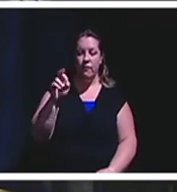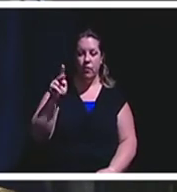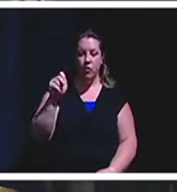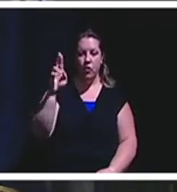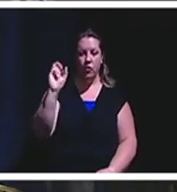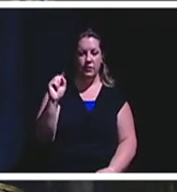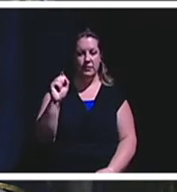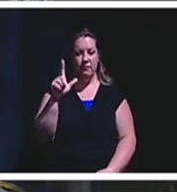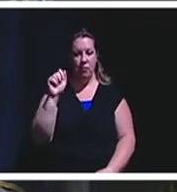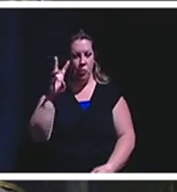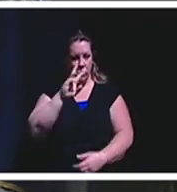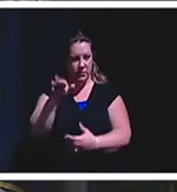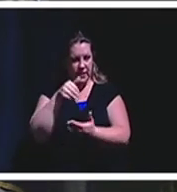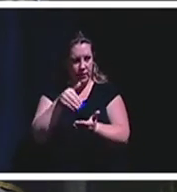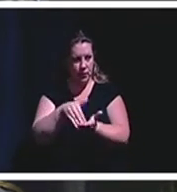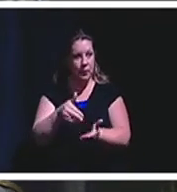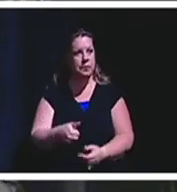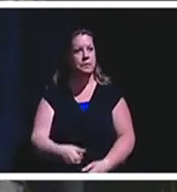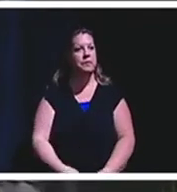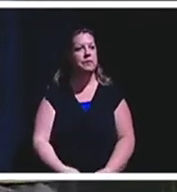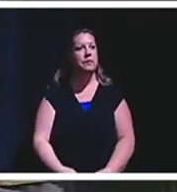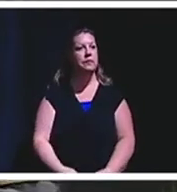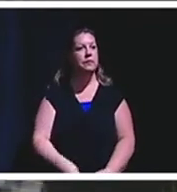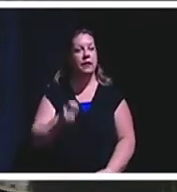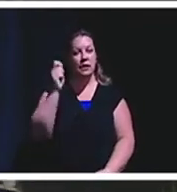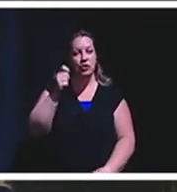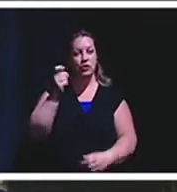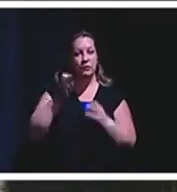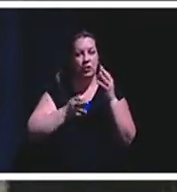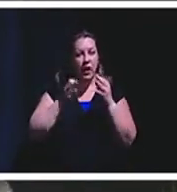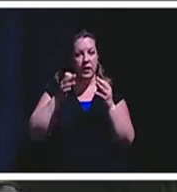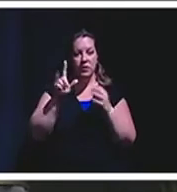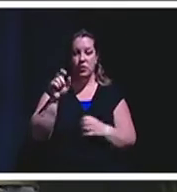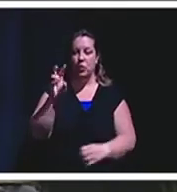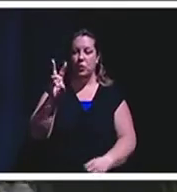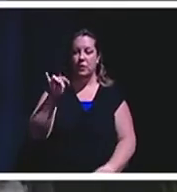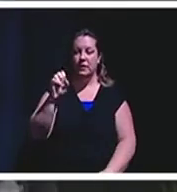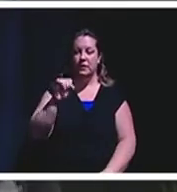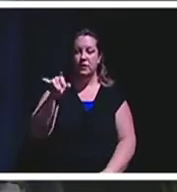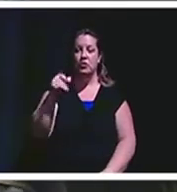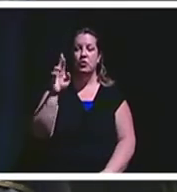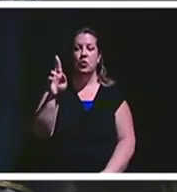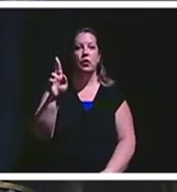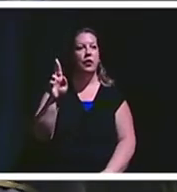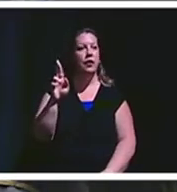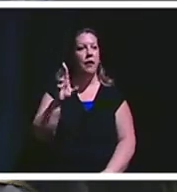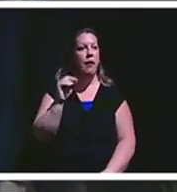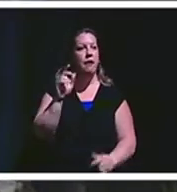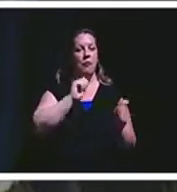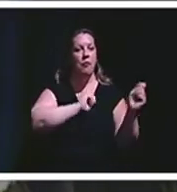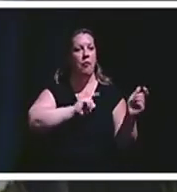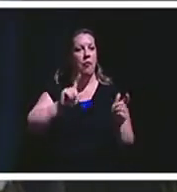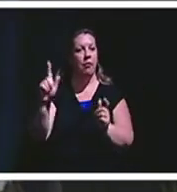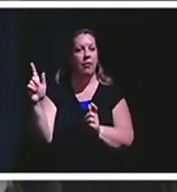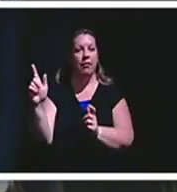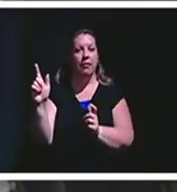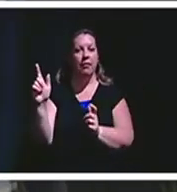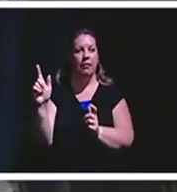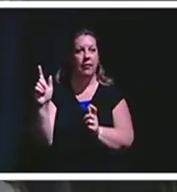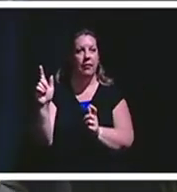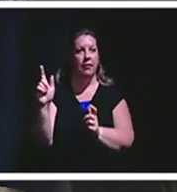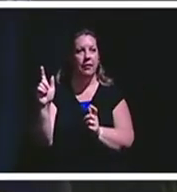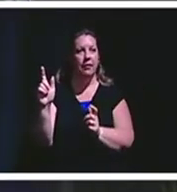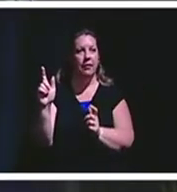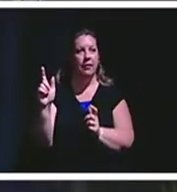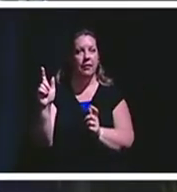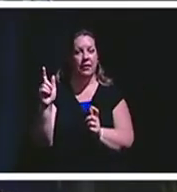Center, Chief Judge Joseph Lewis Jr., and to all of the